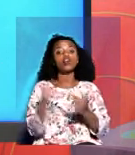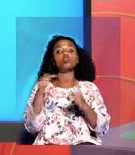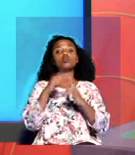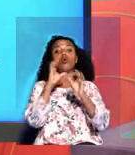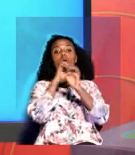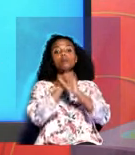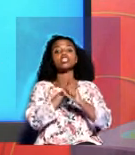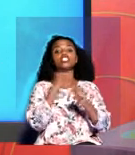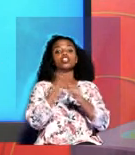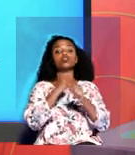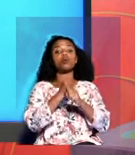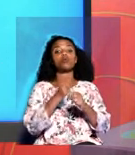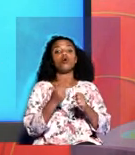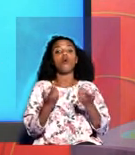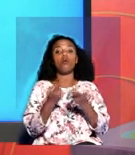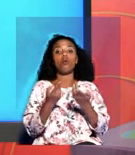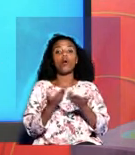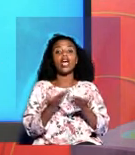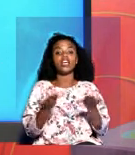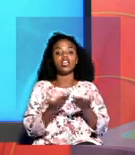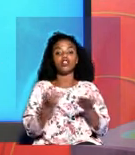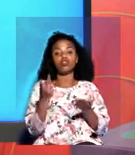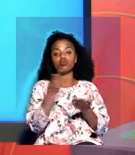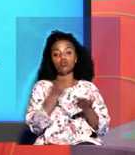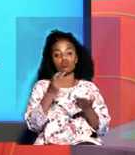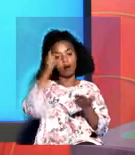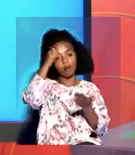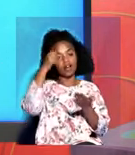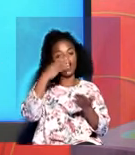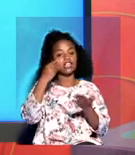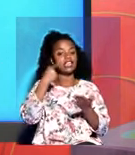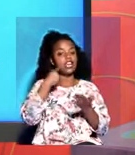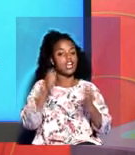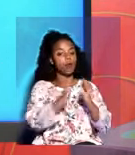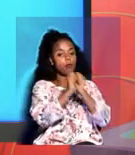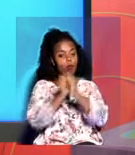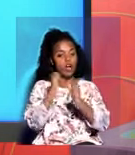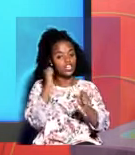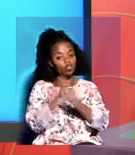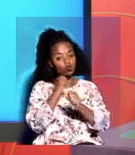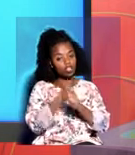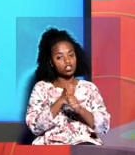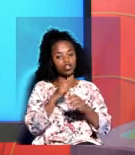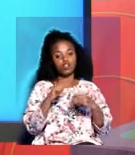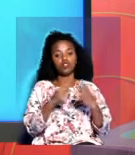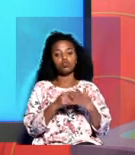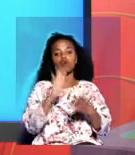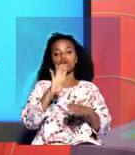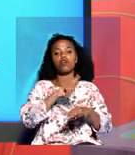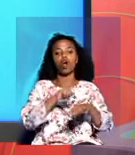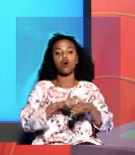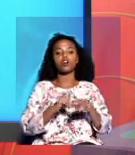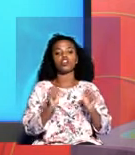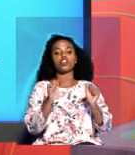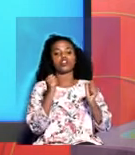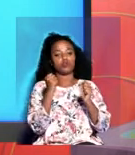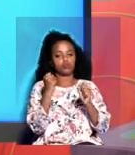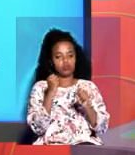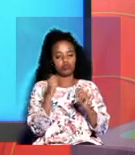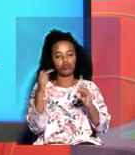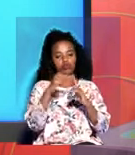complete the job when they do the work together. Therefore, it takes 4 hours when they paint this room together. This